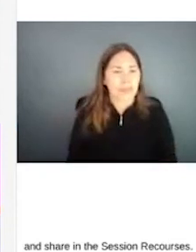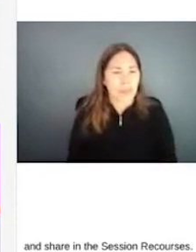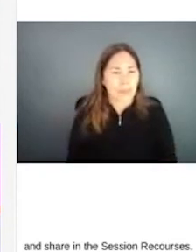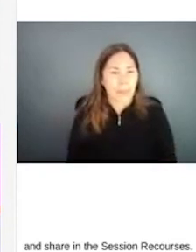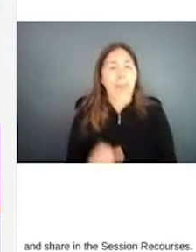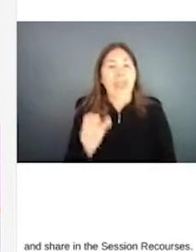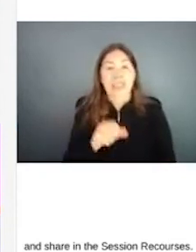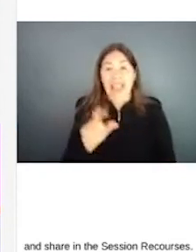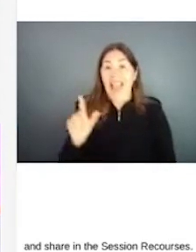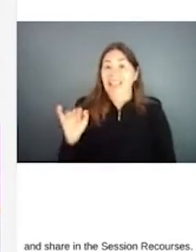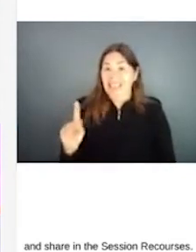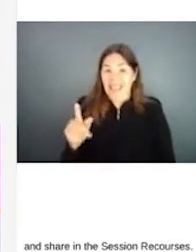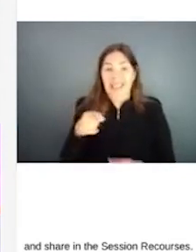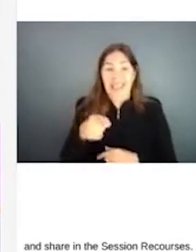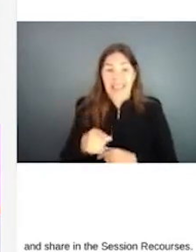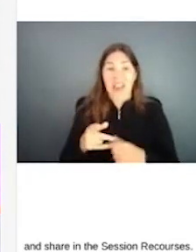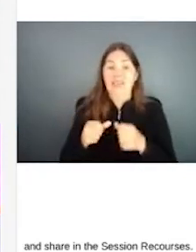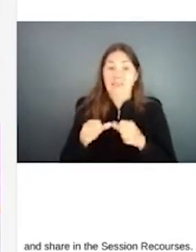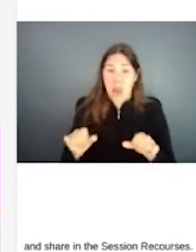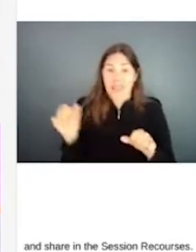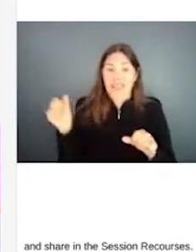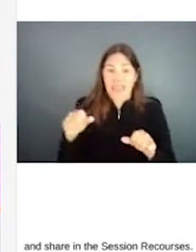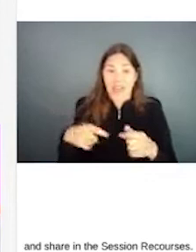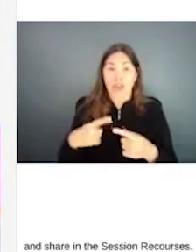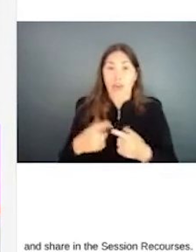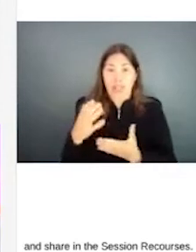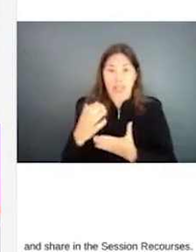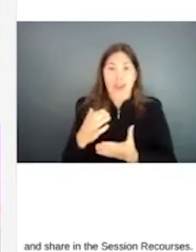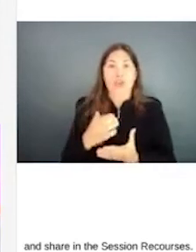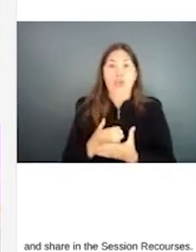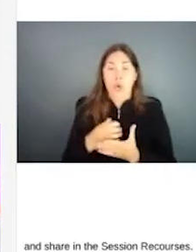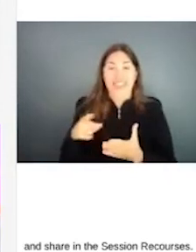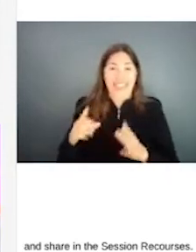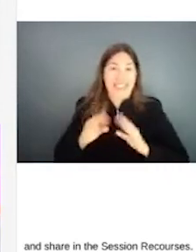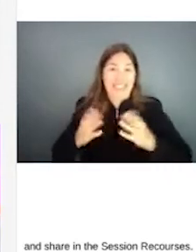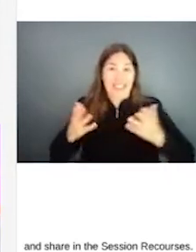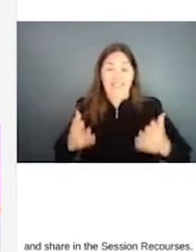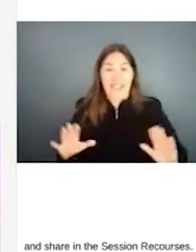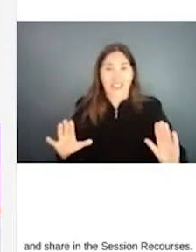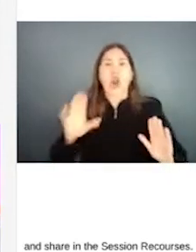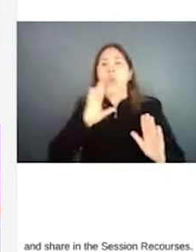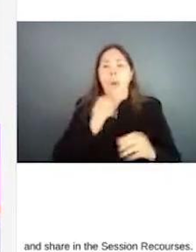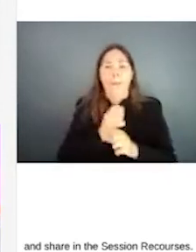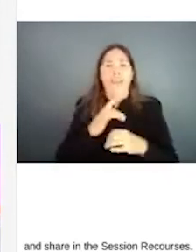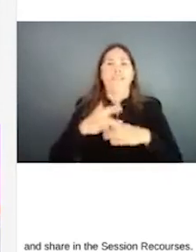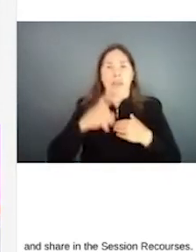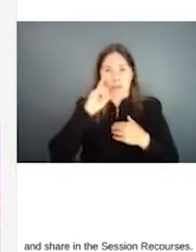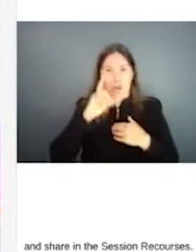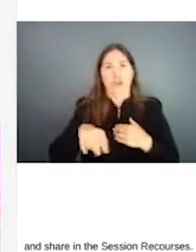Yes, this link is posted. My understanding is as soon as this session is over, that'll be made available to you.